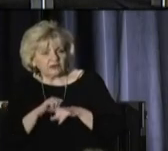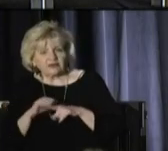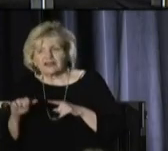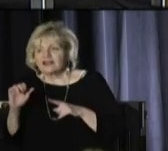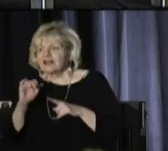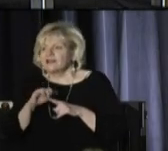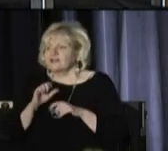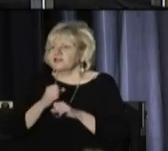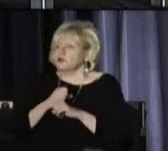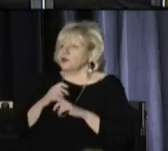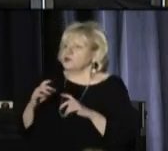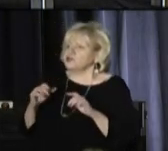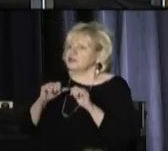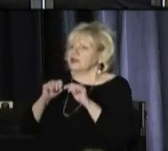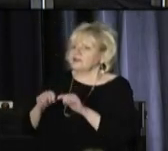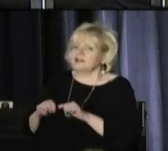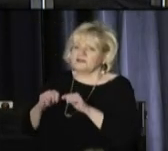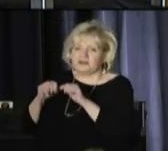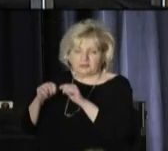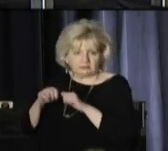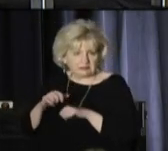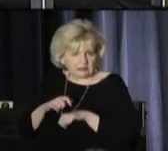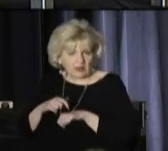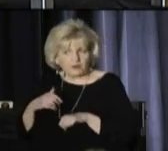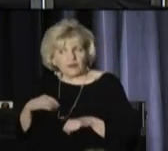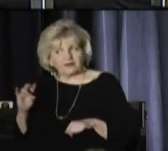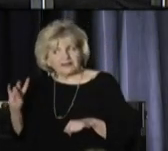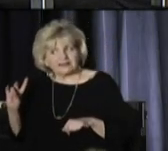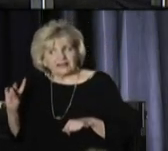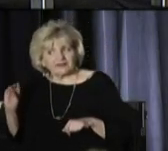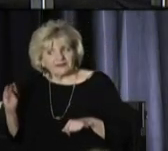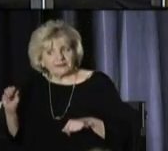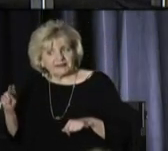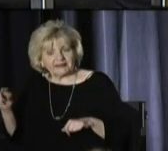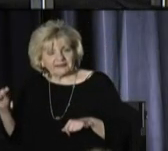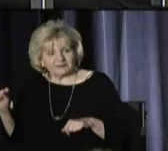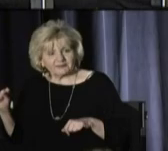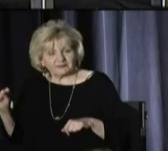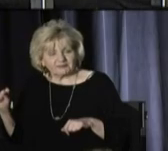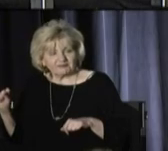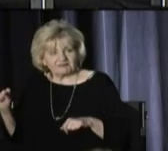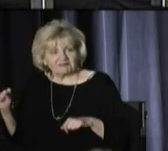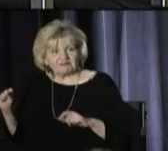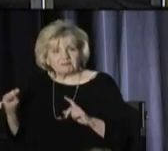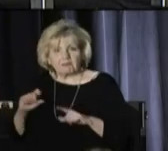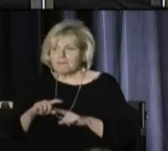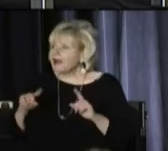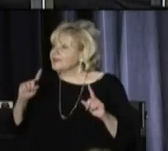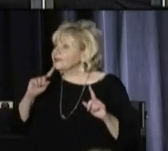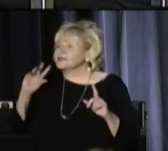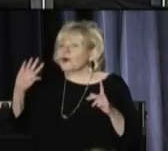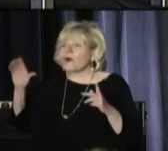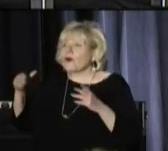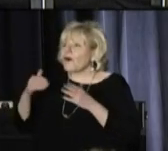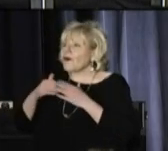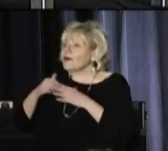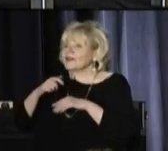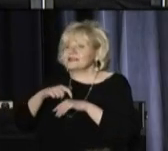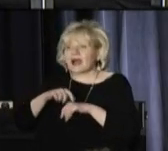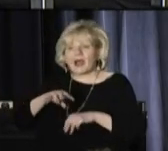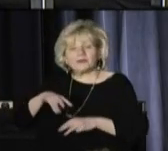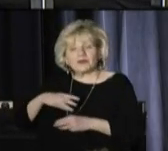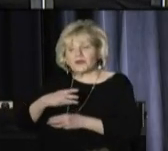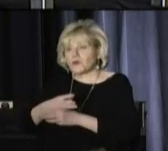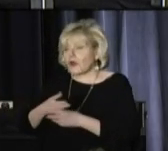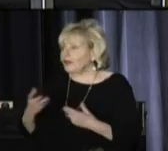of infinite time. You know, you have 7 minutes, but there's no, you know, but there's all the time in the world.